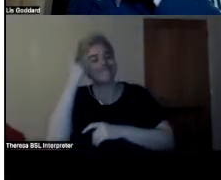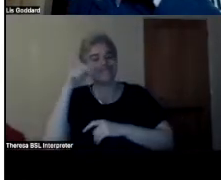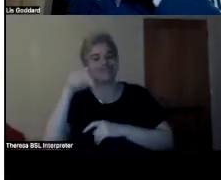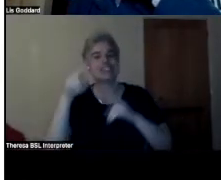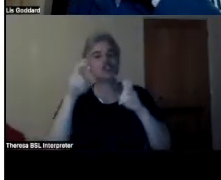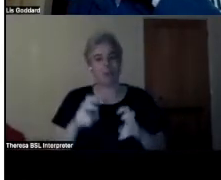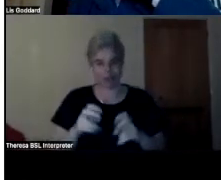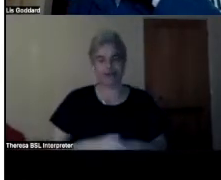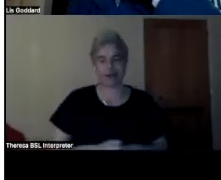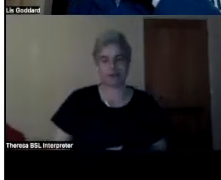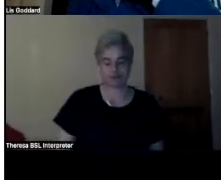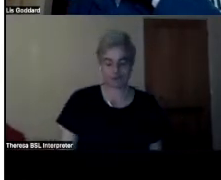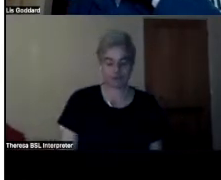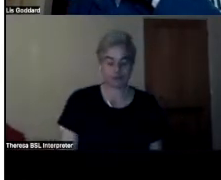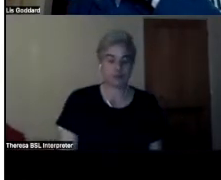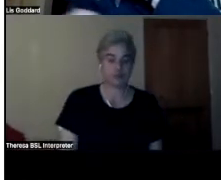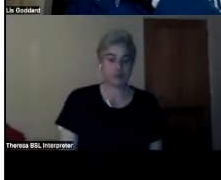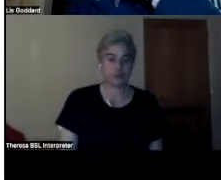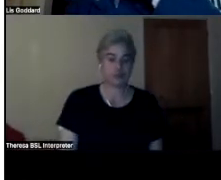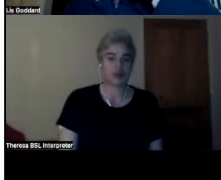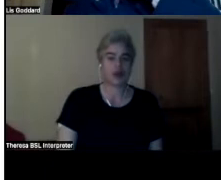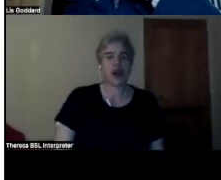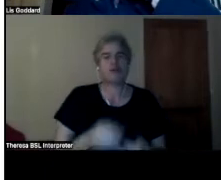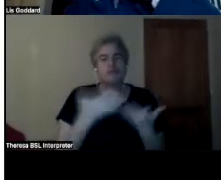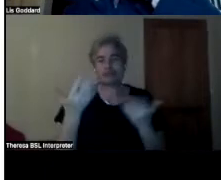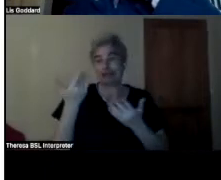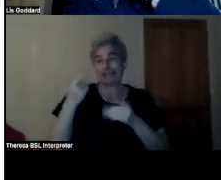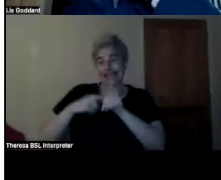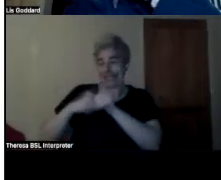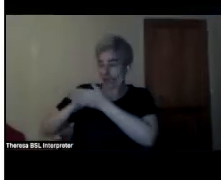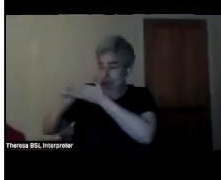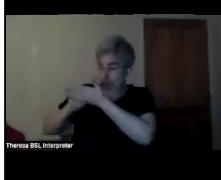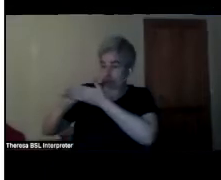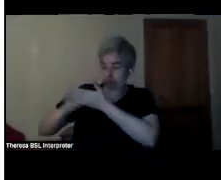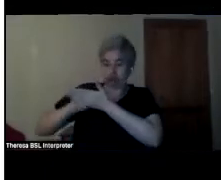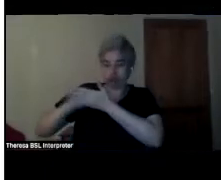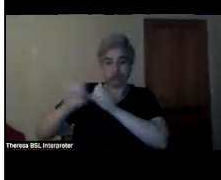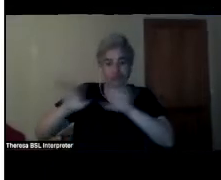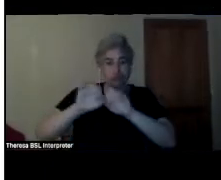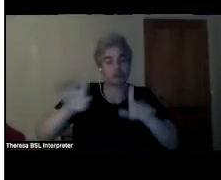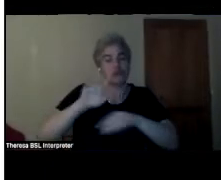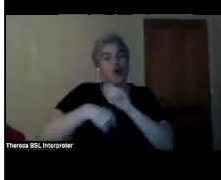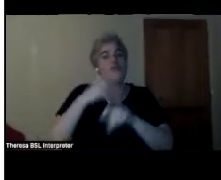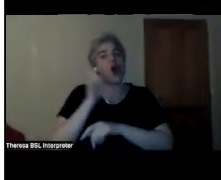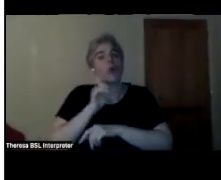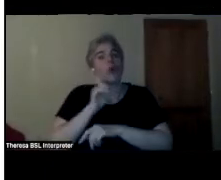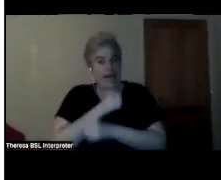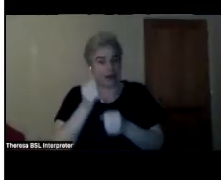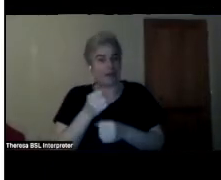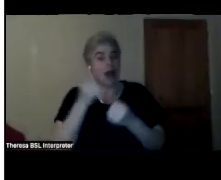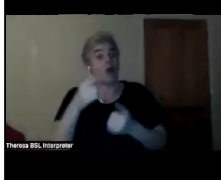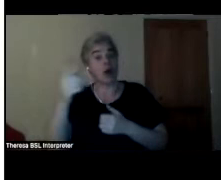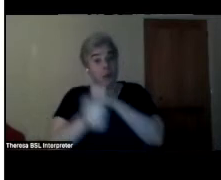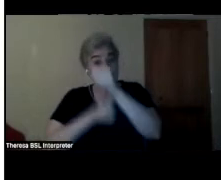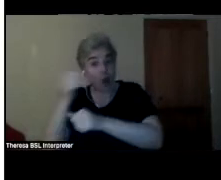topic. Much has been written in recent years on women and power. One of the most